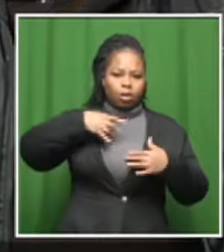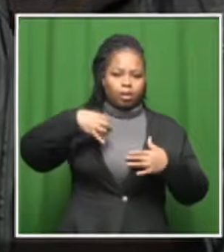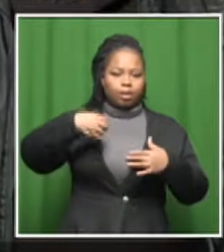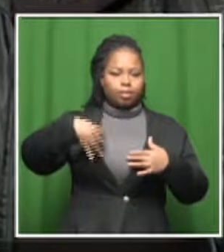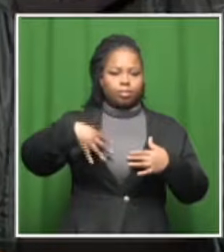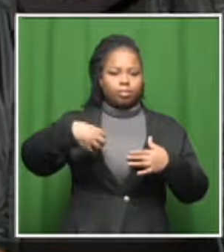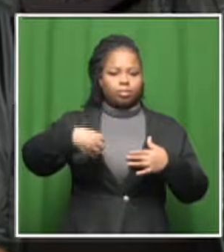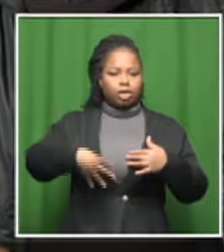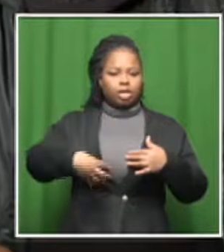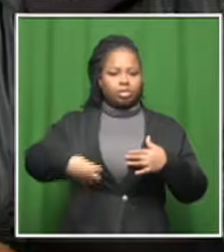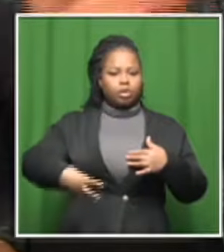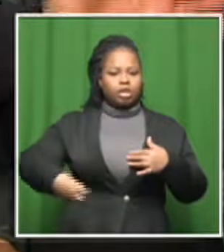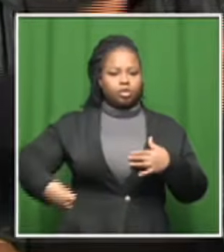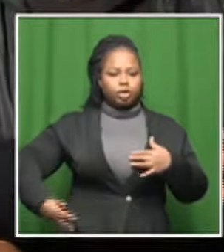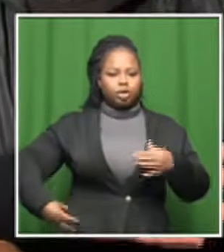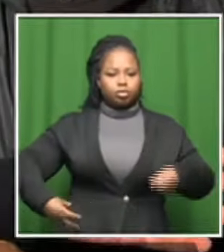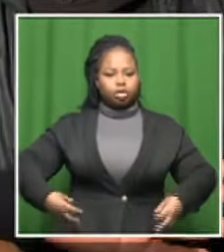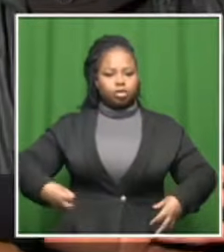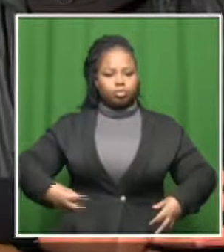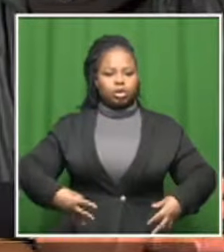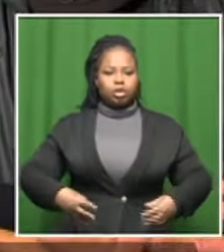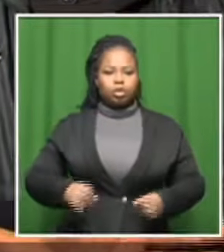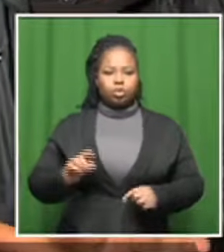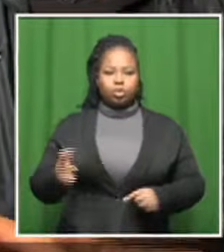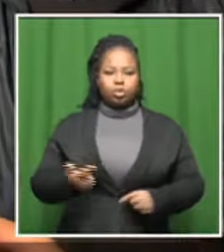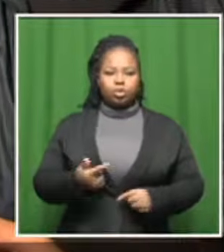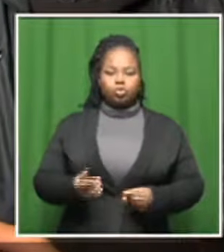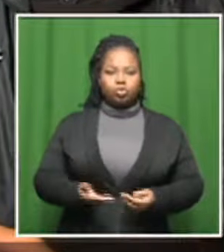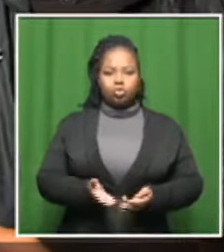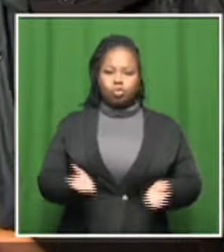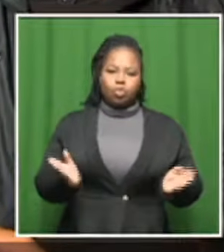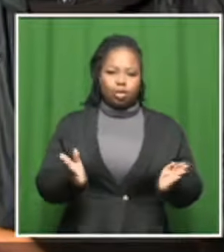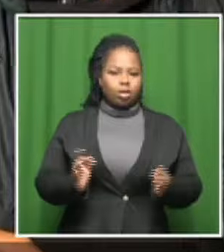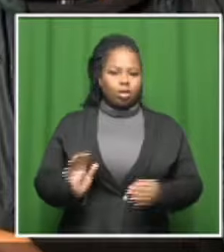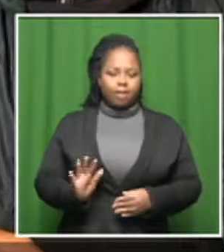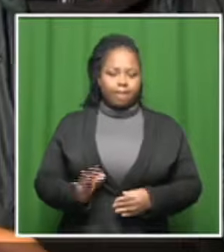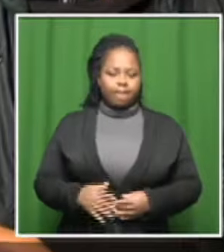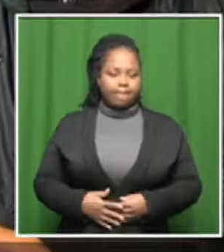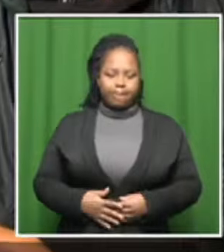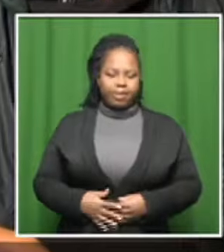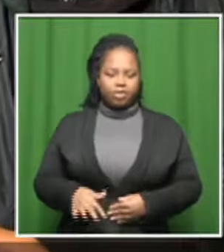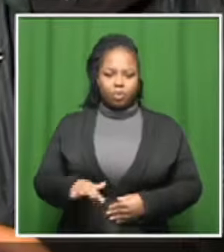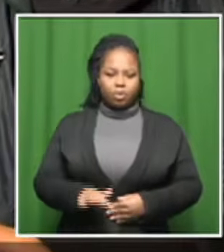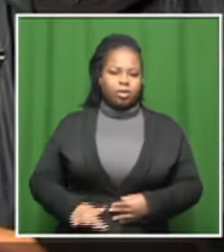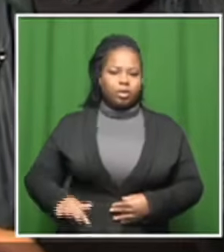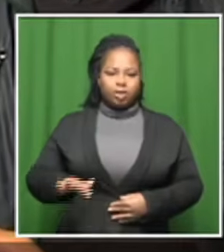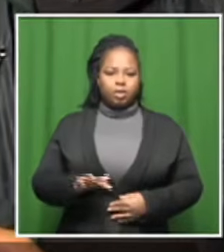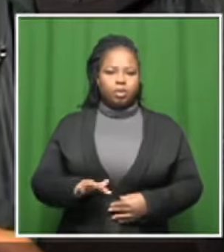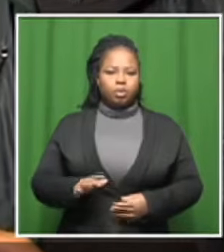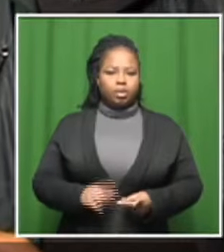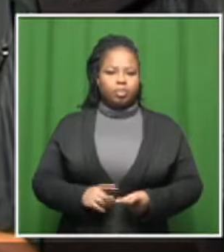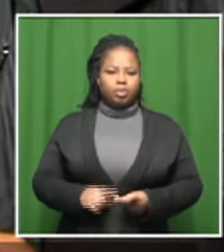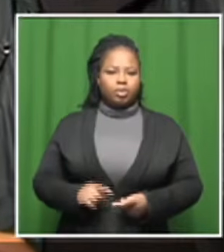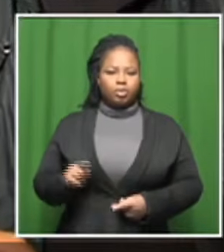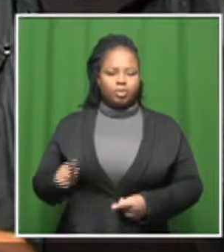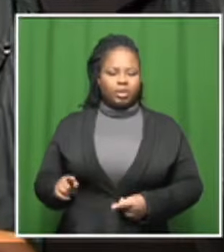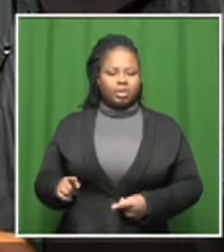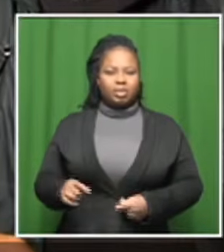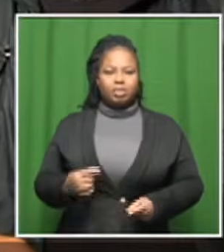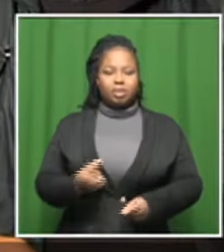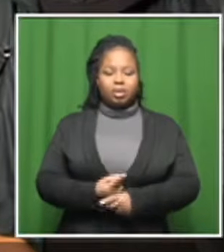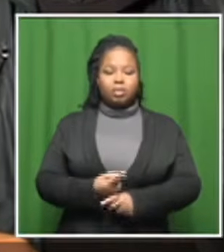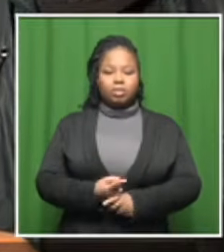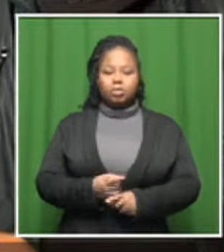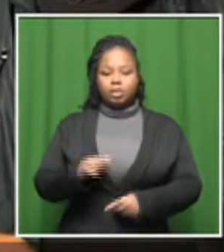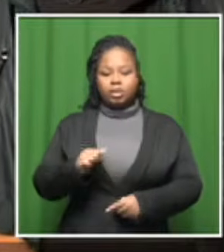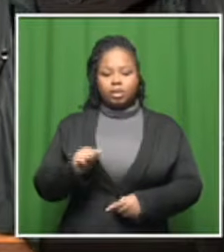spraying as opposed to spraying at very large scale. So this is an example of how AI technologies can bring